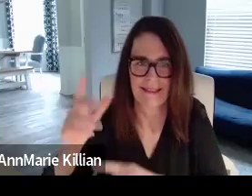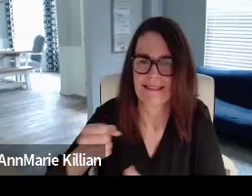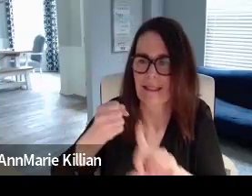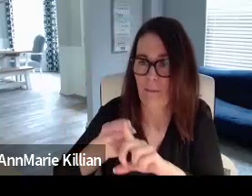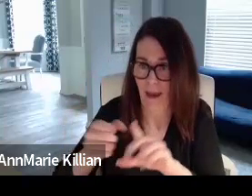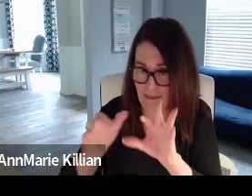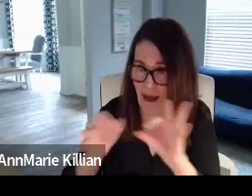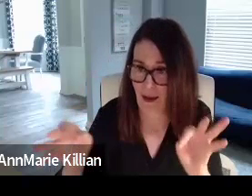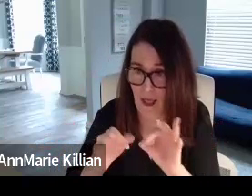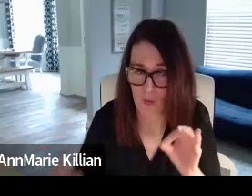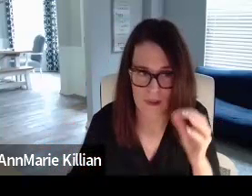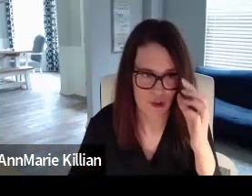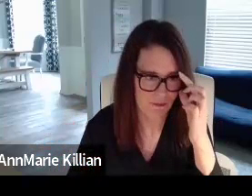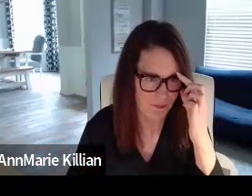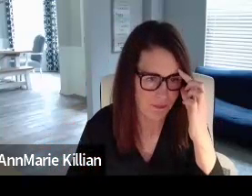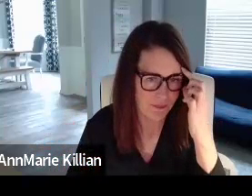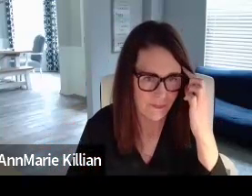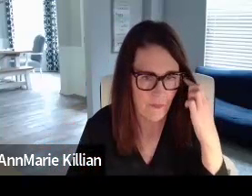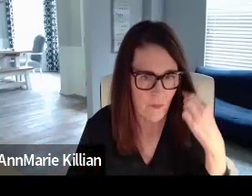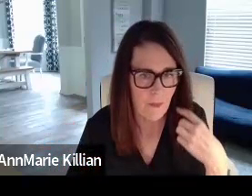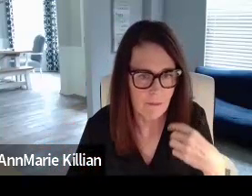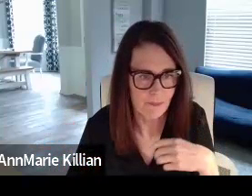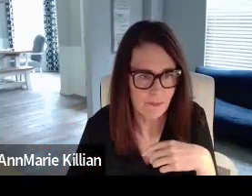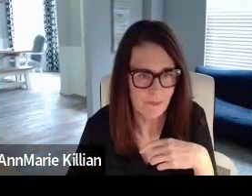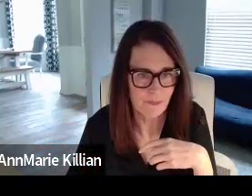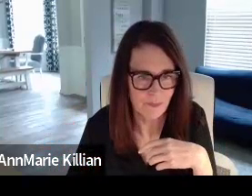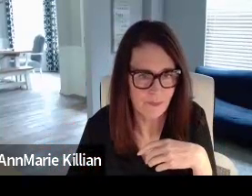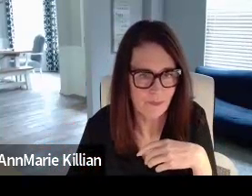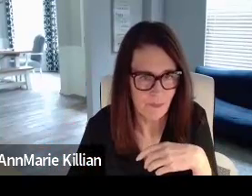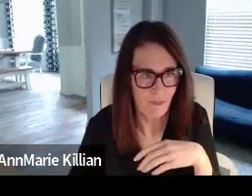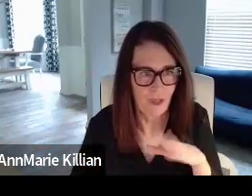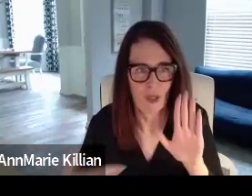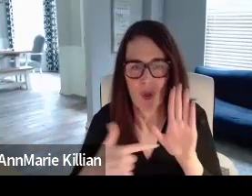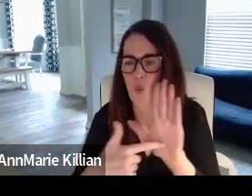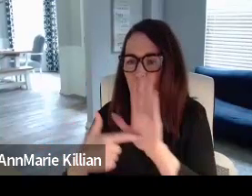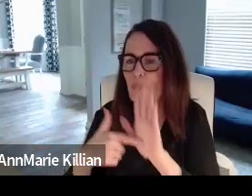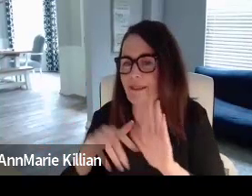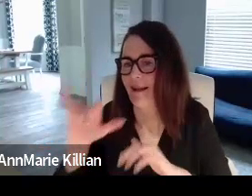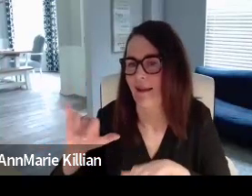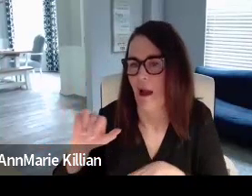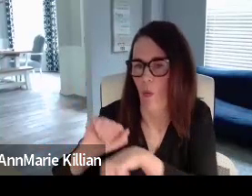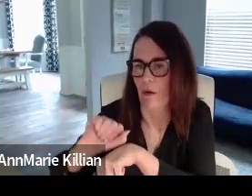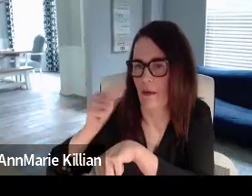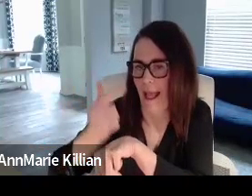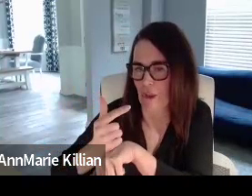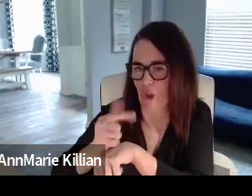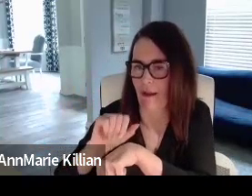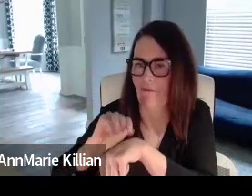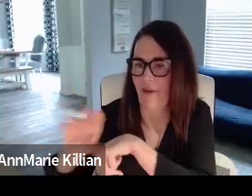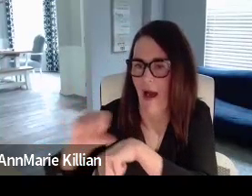access, representing the advisory group on AI and sign language interpreting.